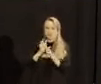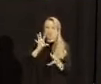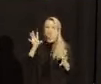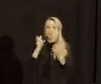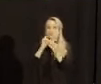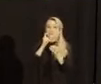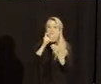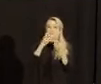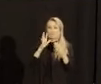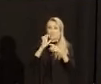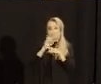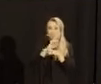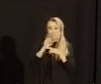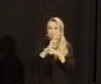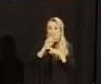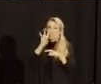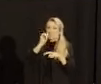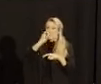employed full-time.